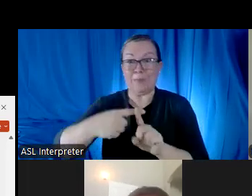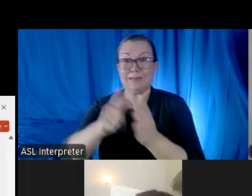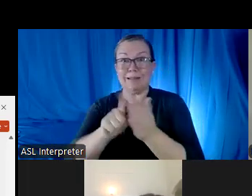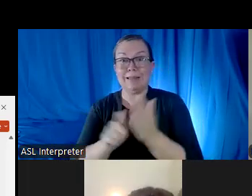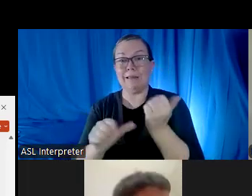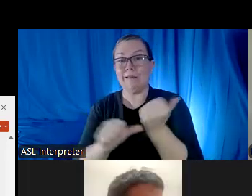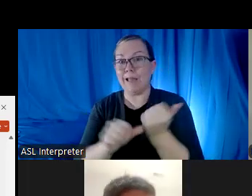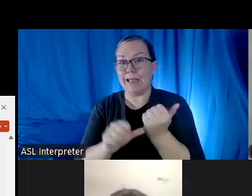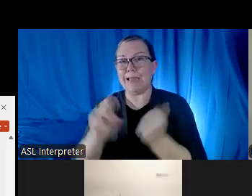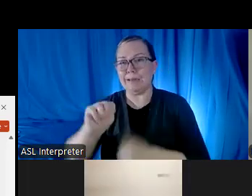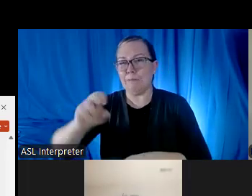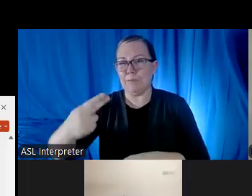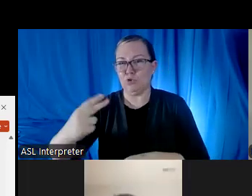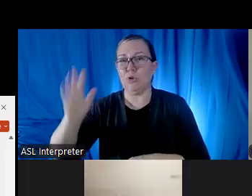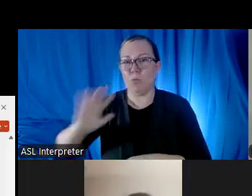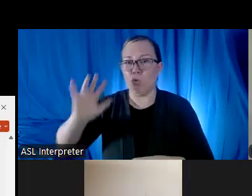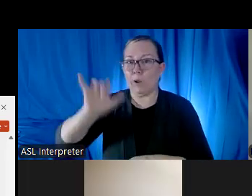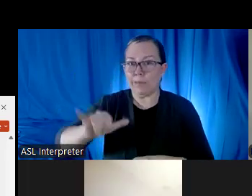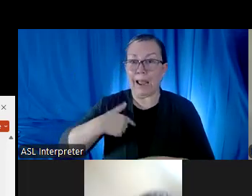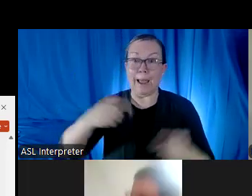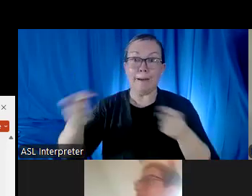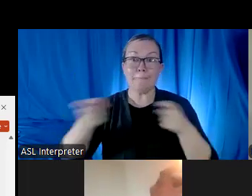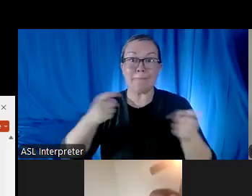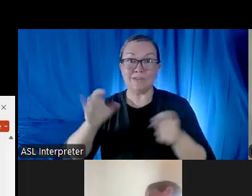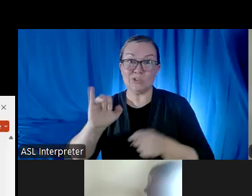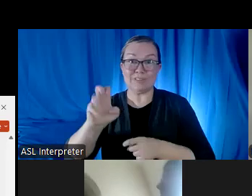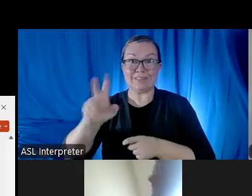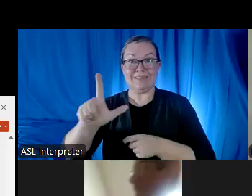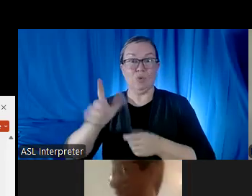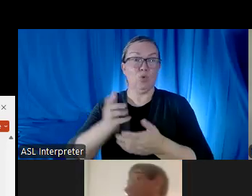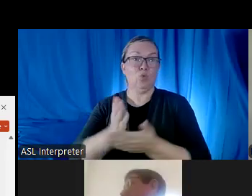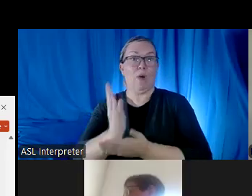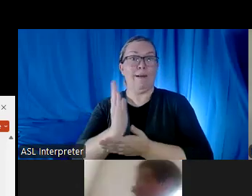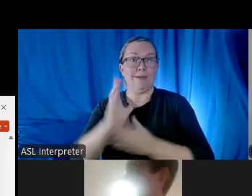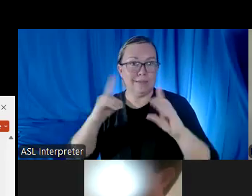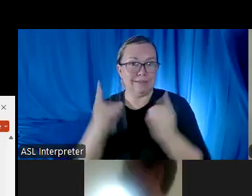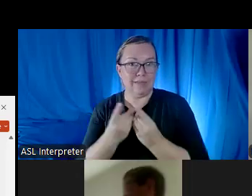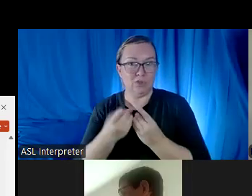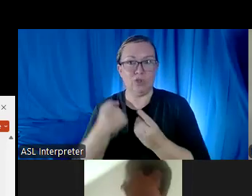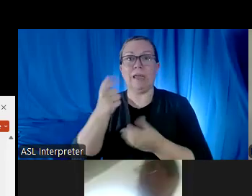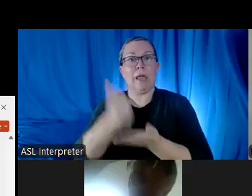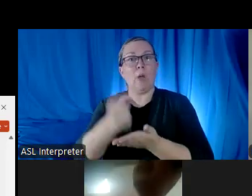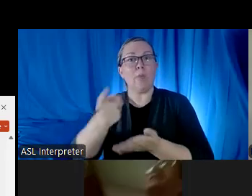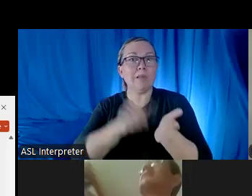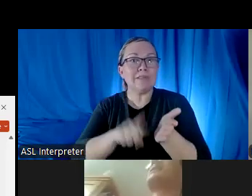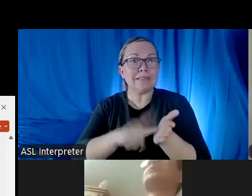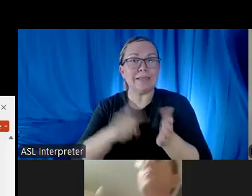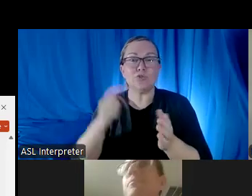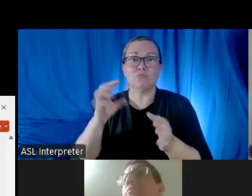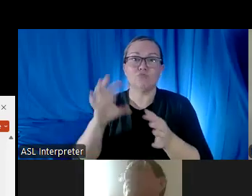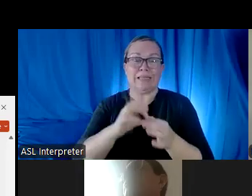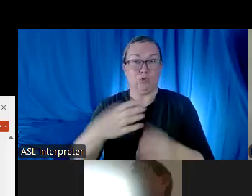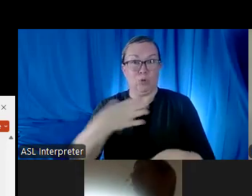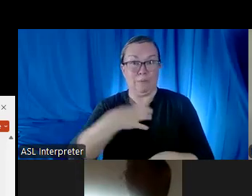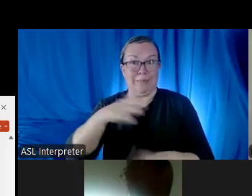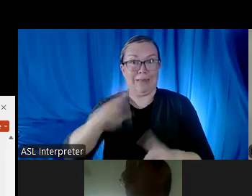in Michigan prior to that. I managed the Civil Rights Division investigators on their investigations of complaints regarding civil